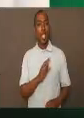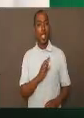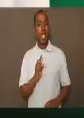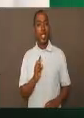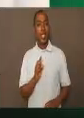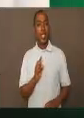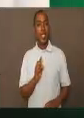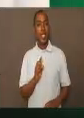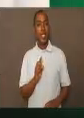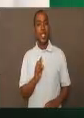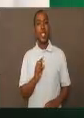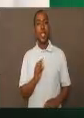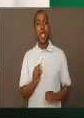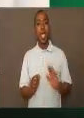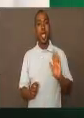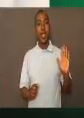left atria.